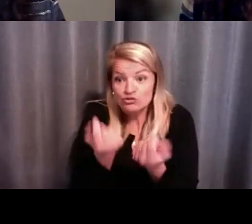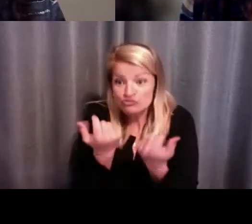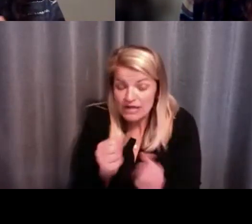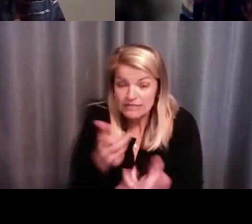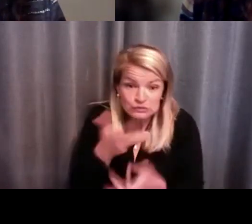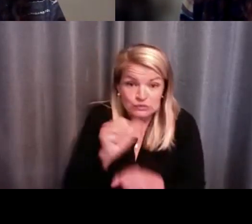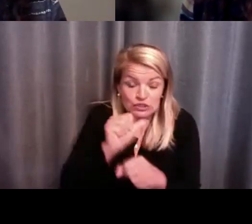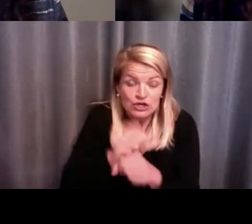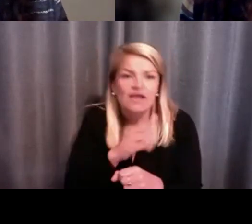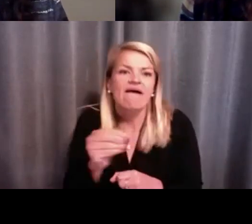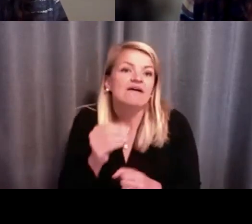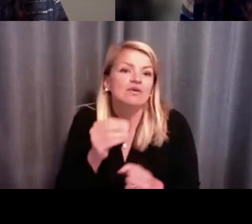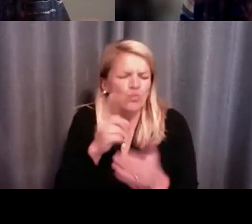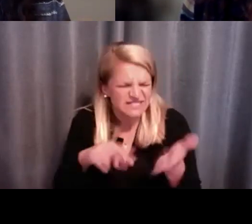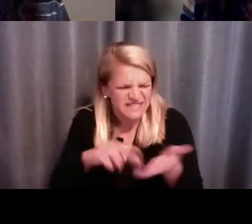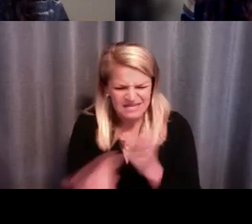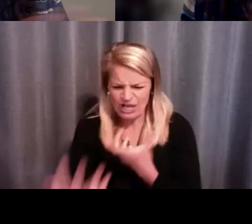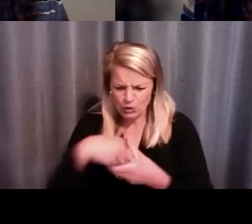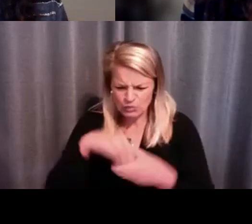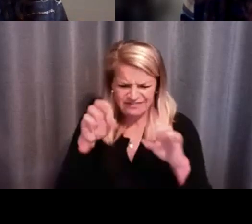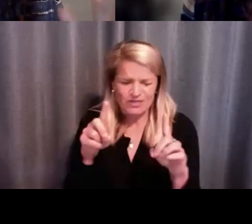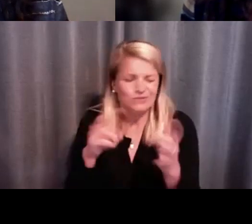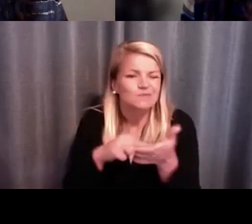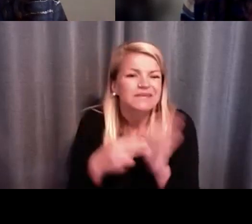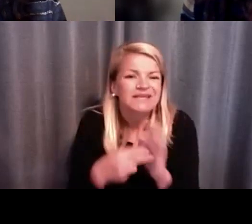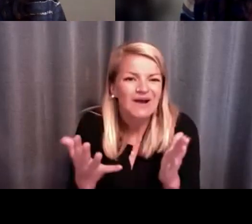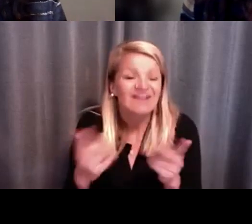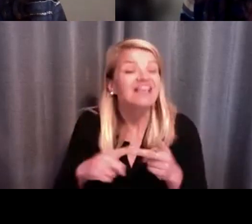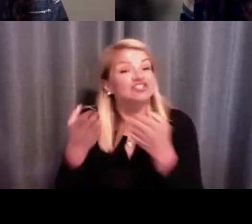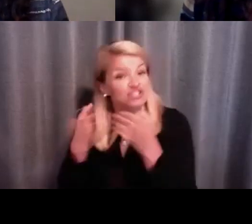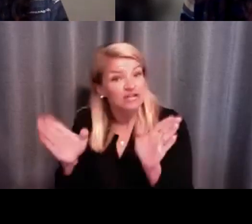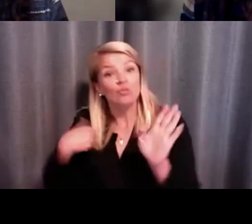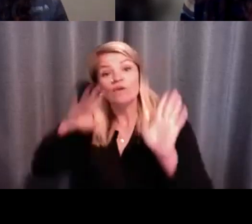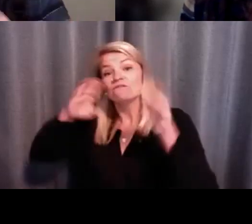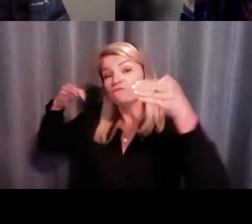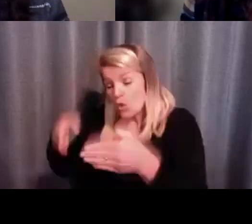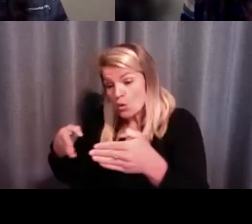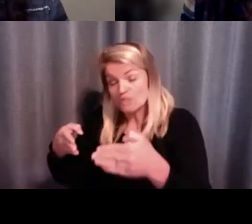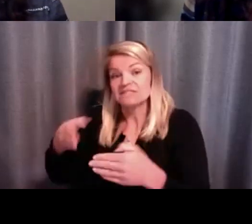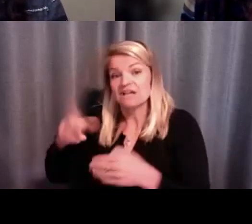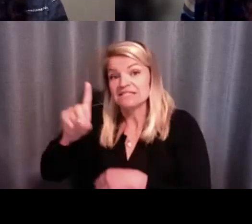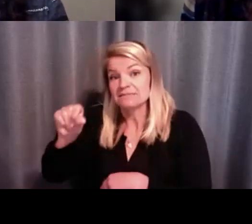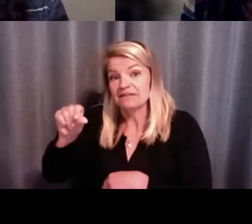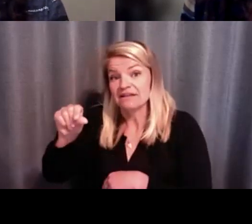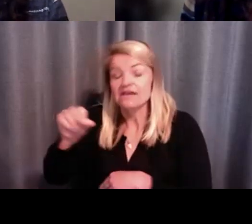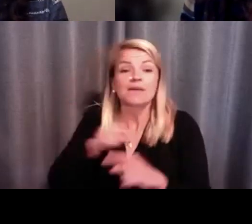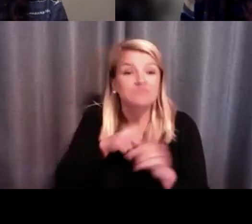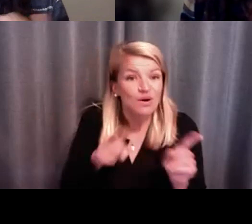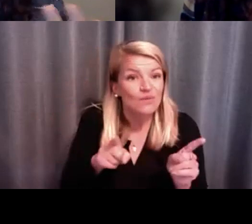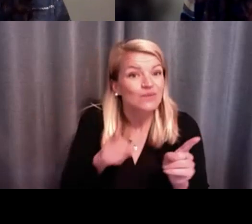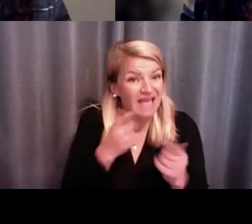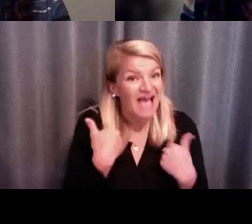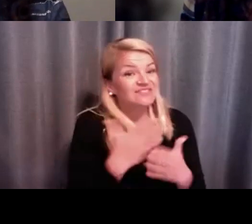inclusive education means. Generally, we have a disability focus in our task team, but we do have members who are also interested